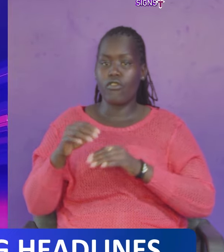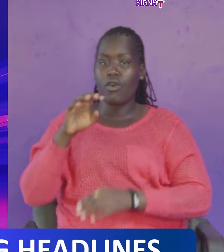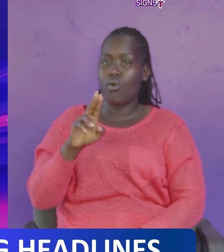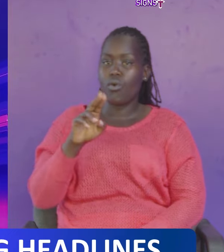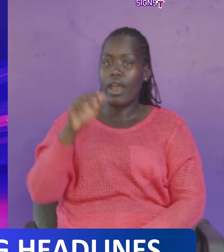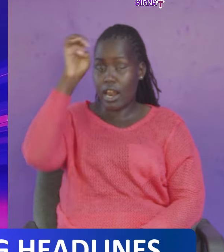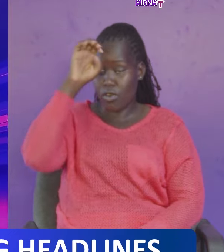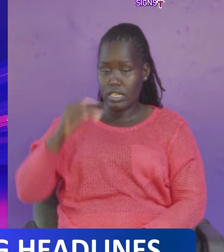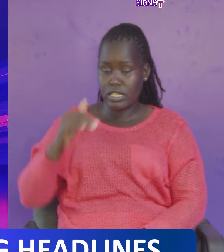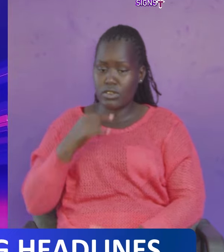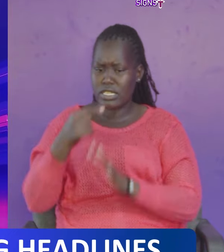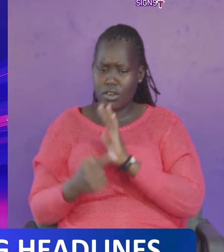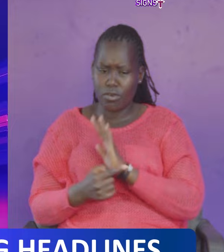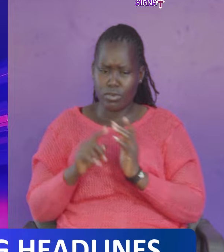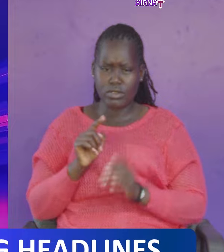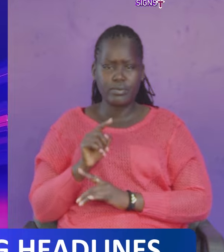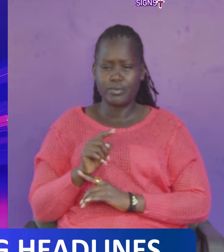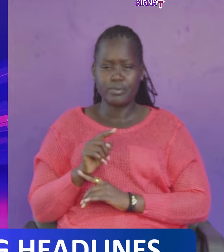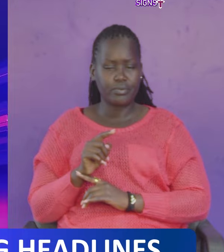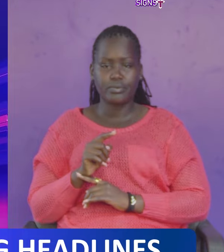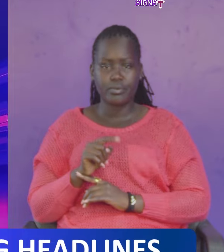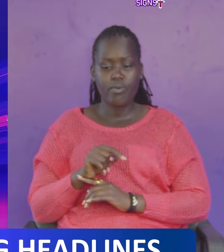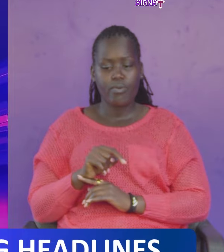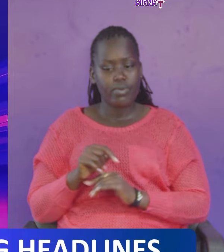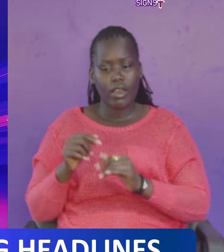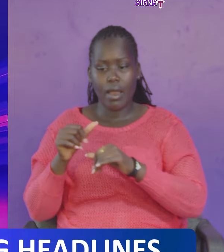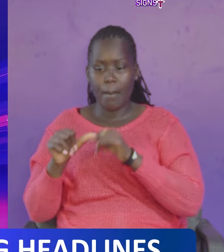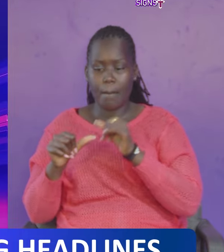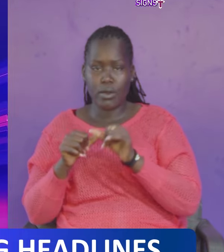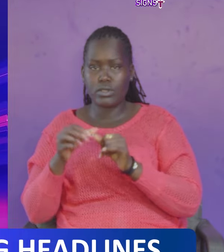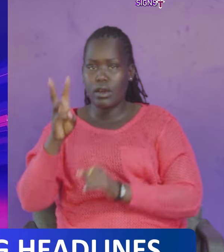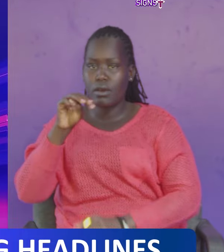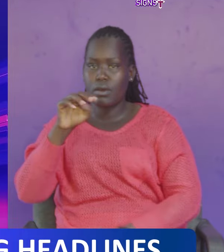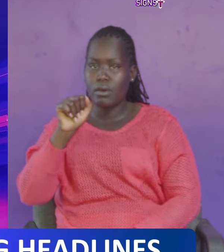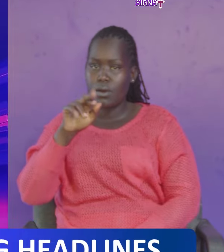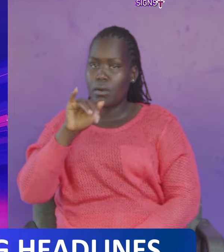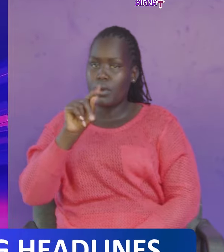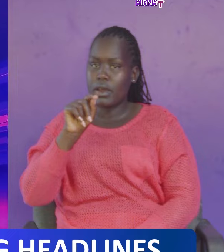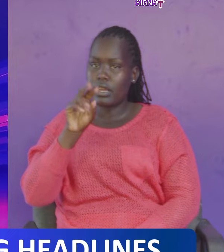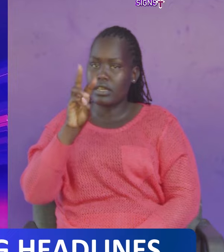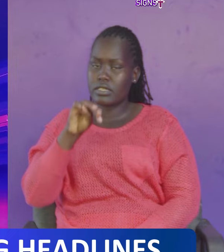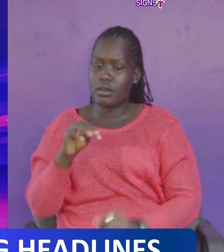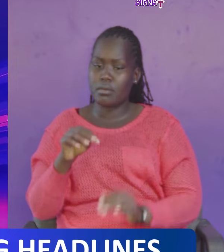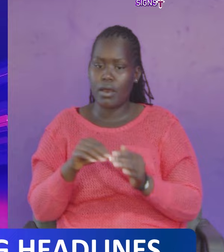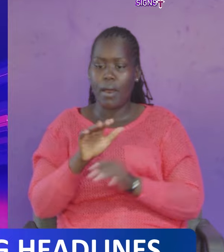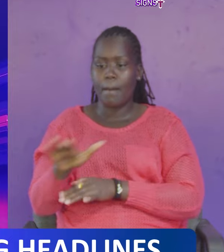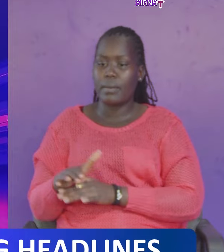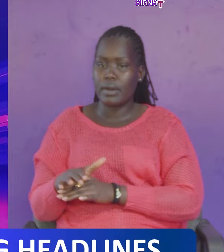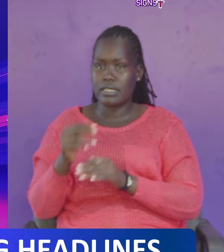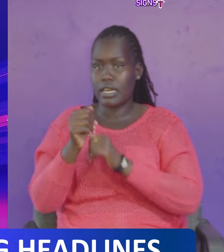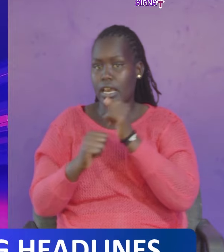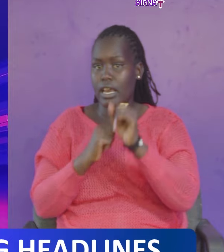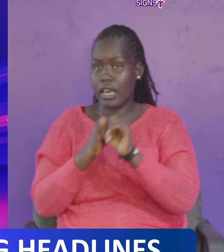no substantial leads have surfaced regarding Maritim's location. And in 2022, Maritim